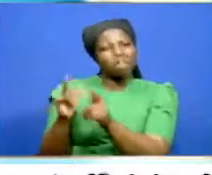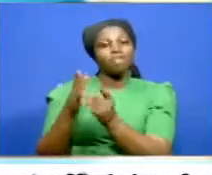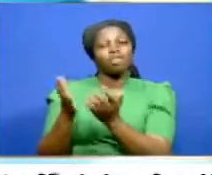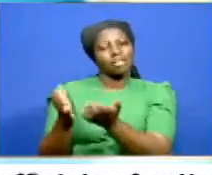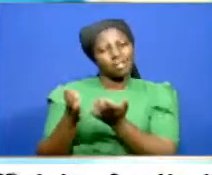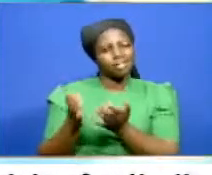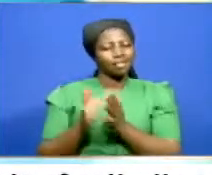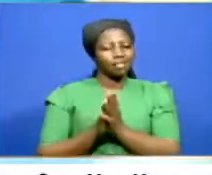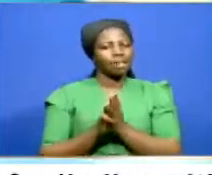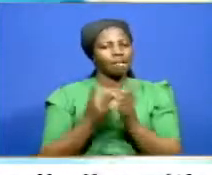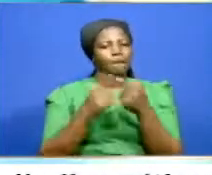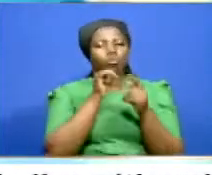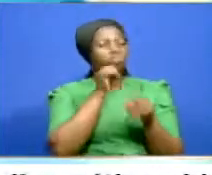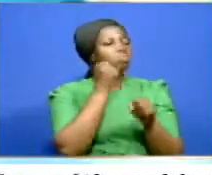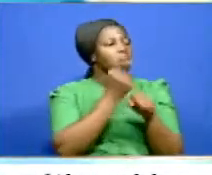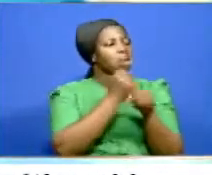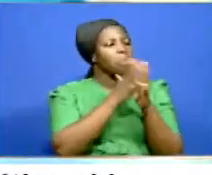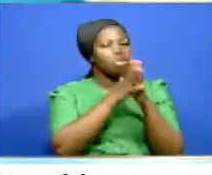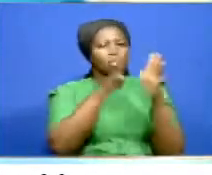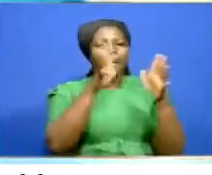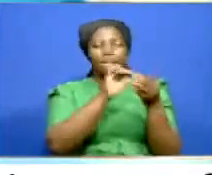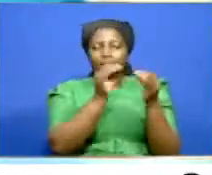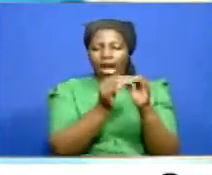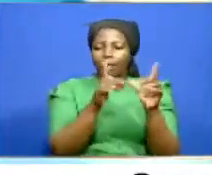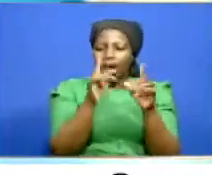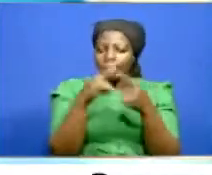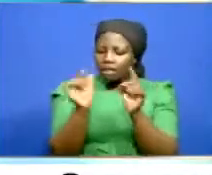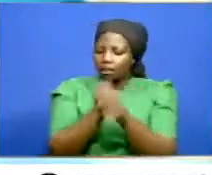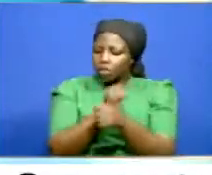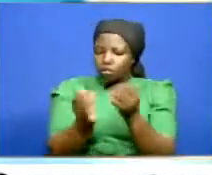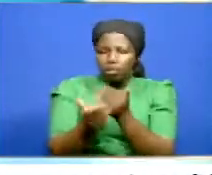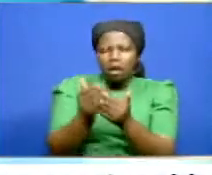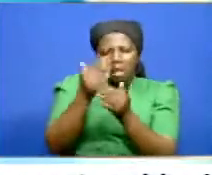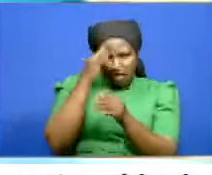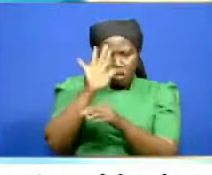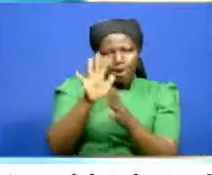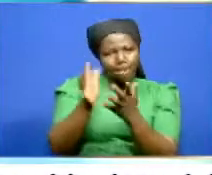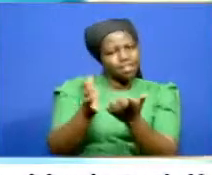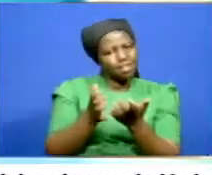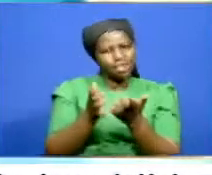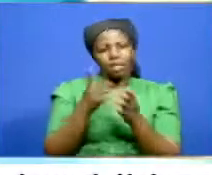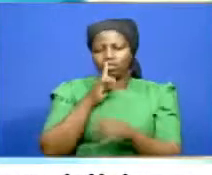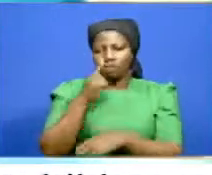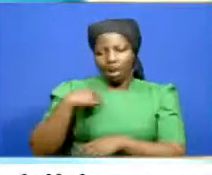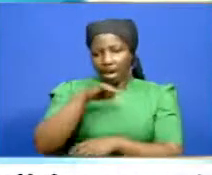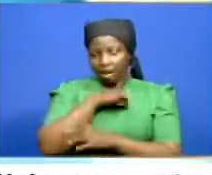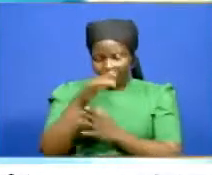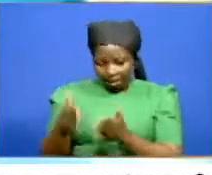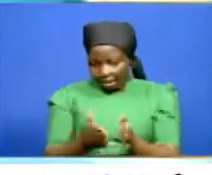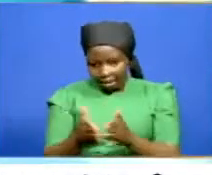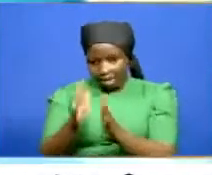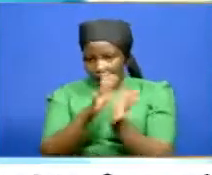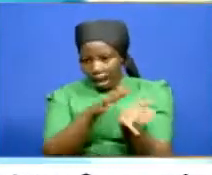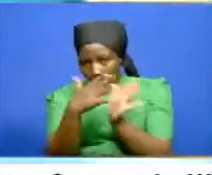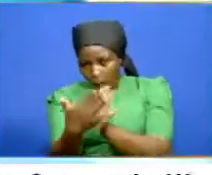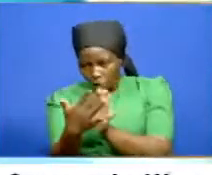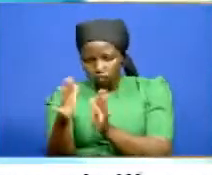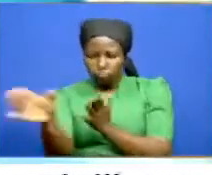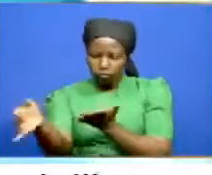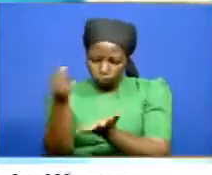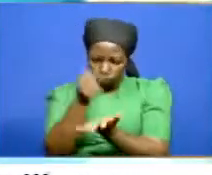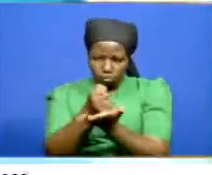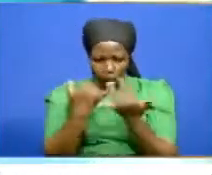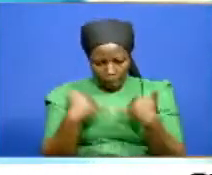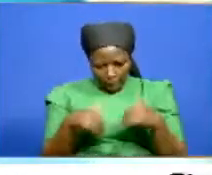you're not able to cater for each and everyone. So for us, it's all about strategic approach in terms of from recruiting the players to managing our